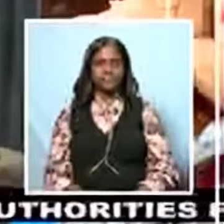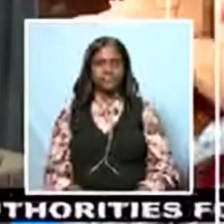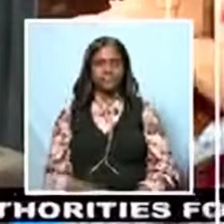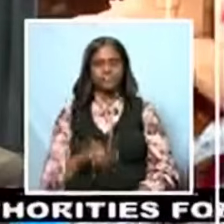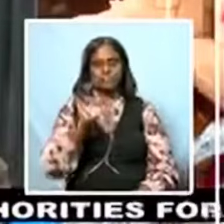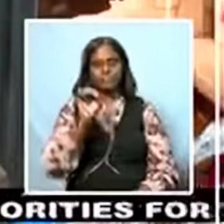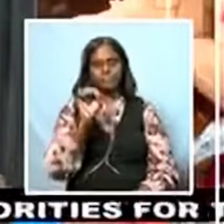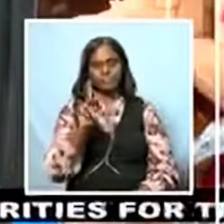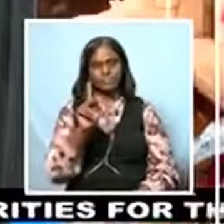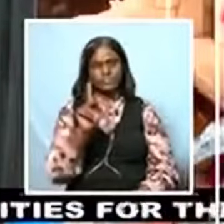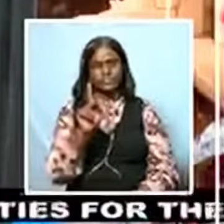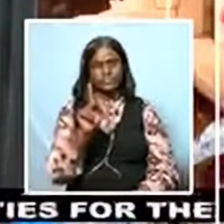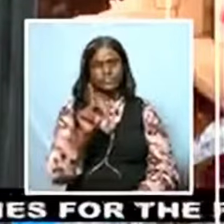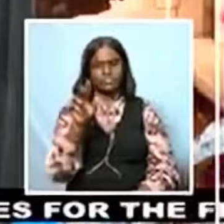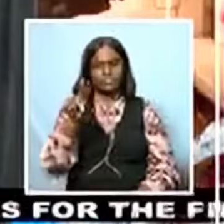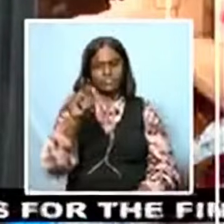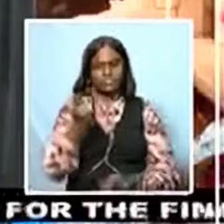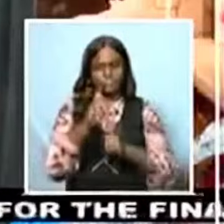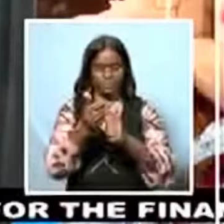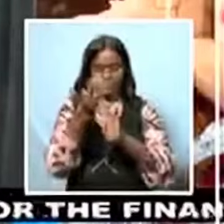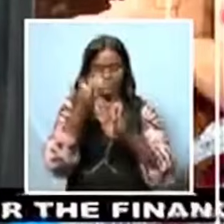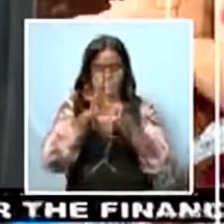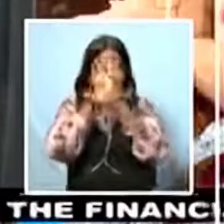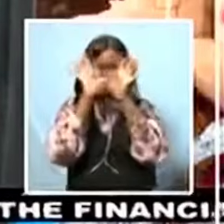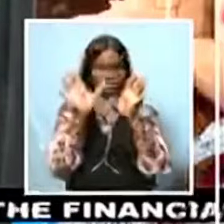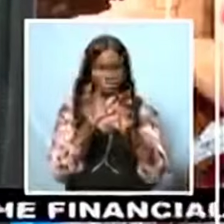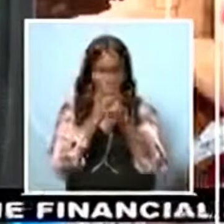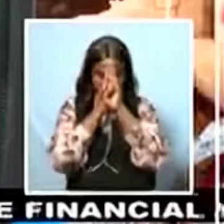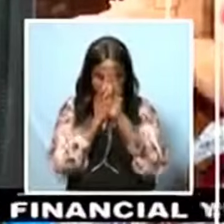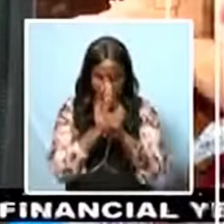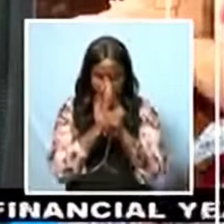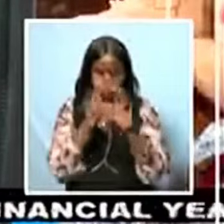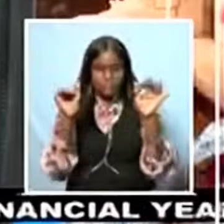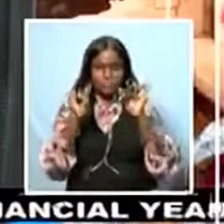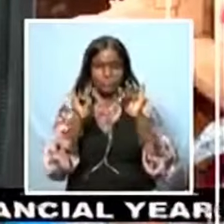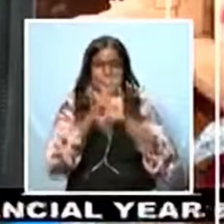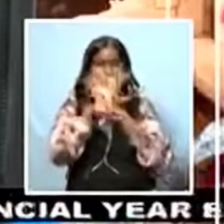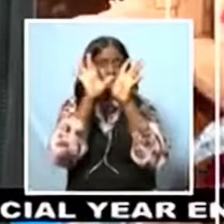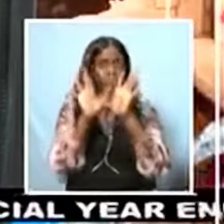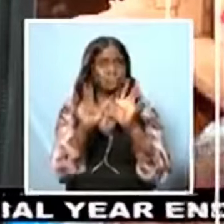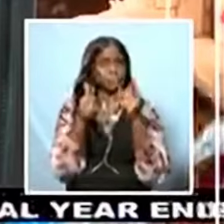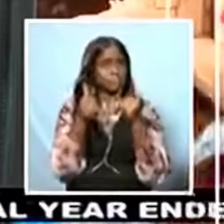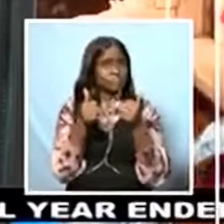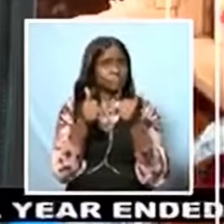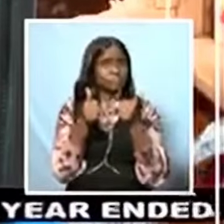Okay. Yes, a follow-up question. Is it clear, Honorable? Yes, Honorable. Yeah. Is it clear?